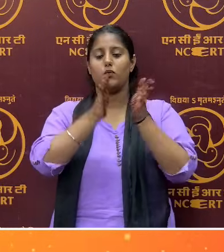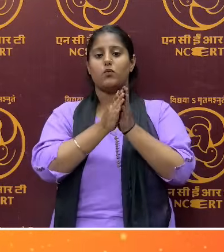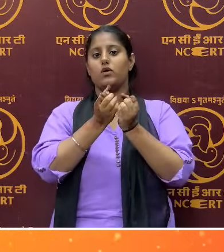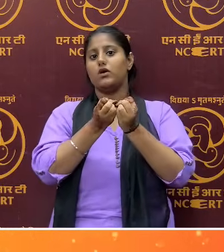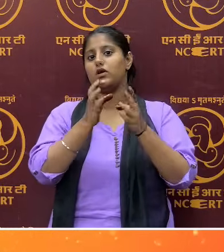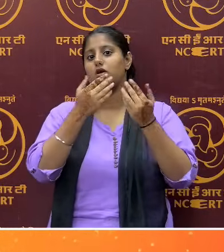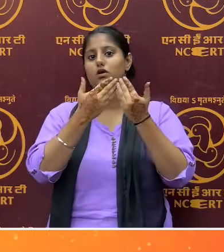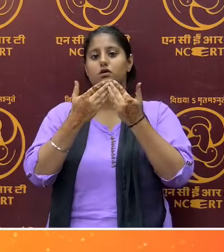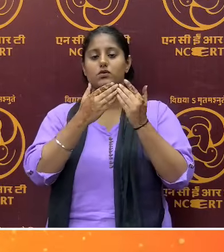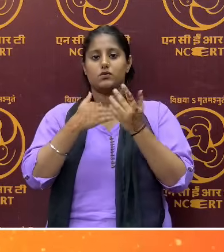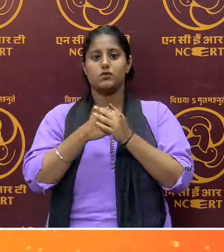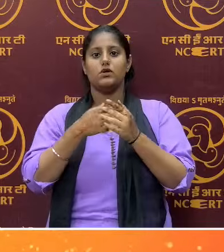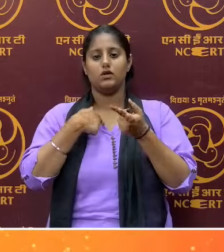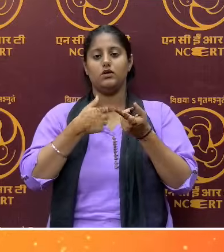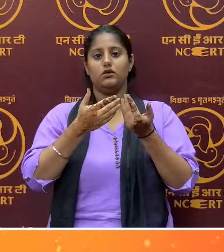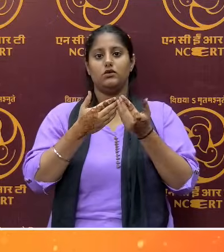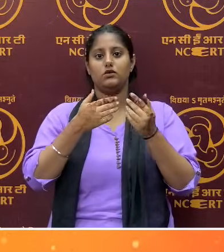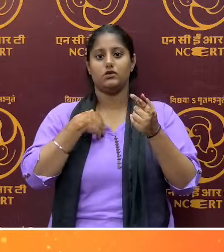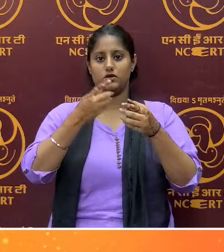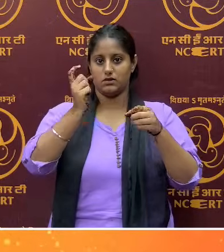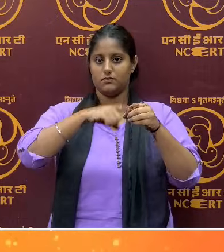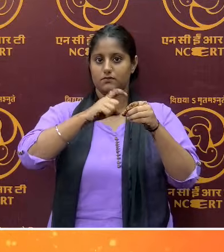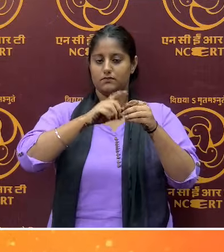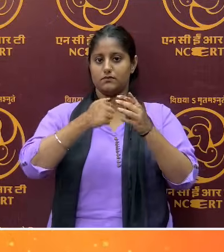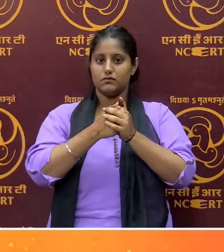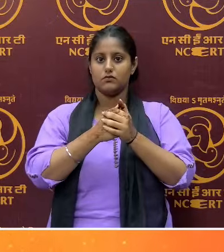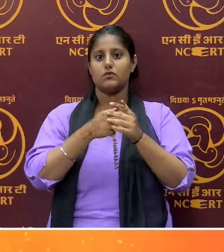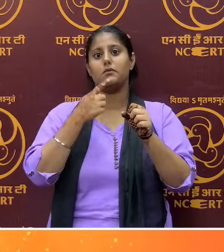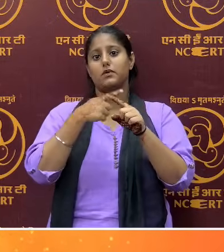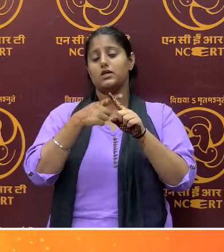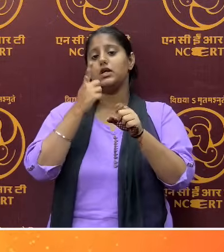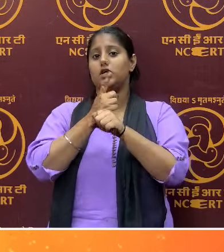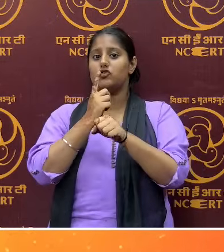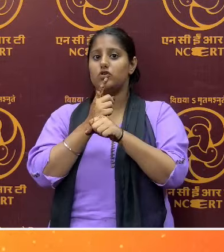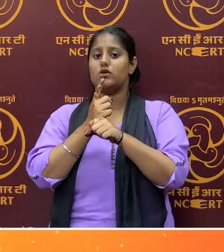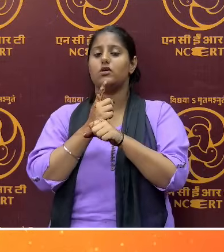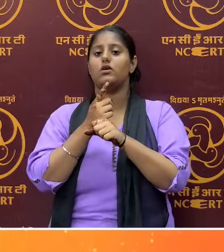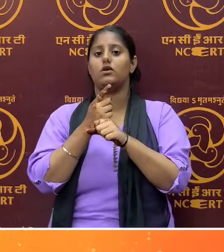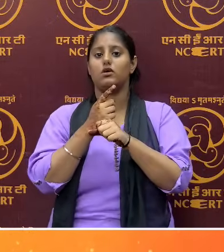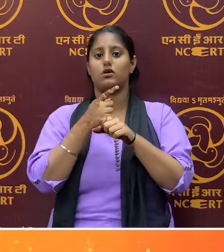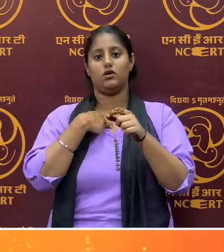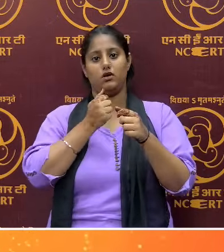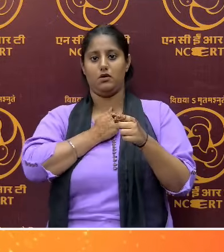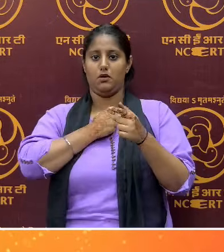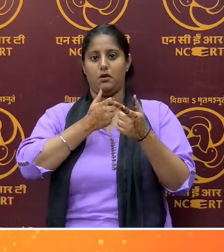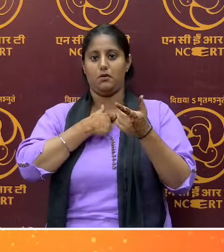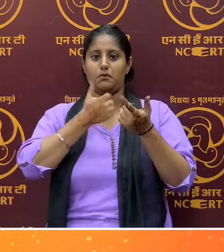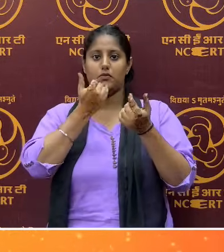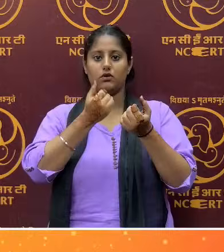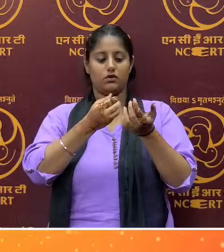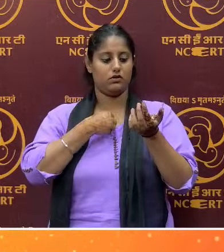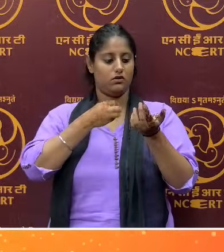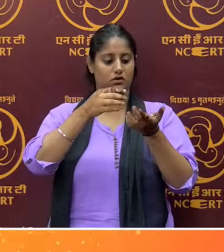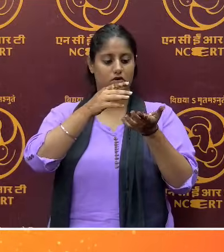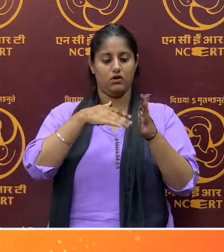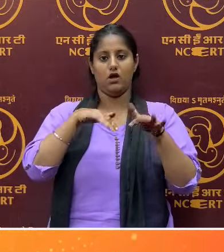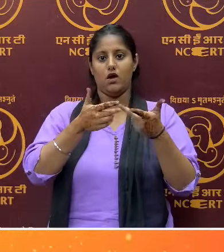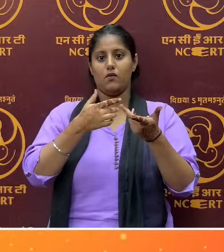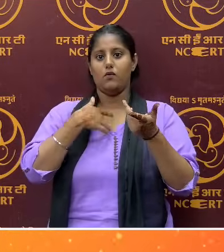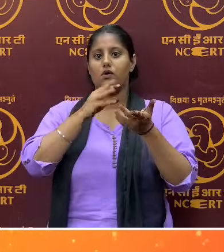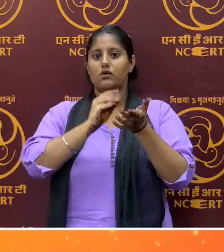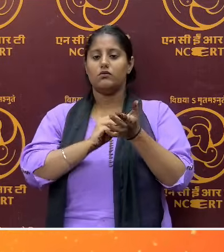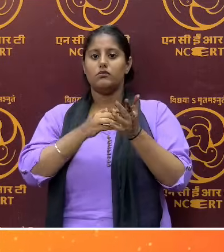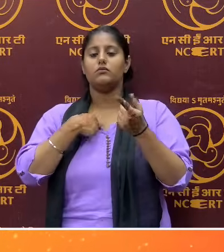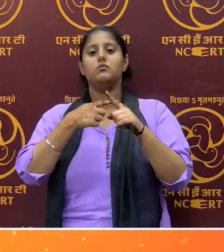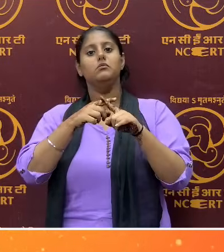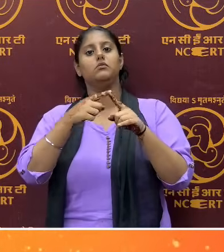school, total students which are screened by in part 1 by the teachers. Then there is auto close and close by special educator. Auto close are those which